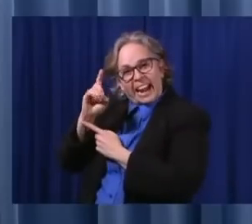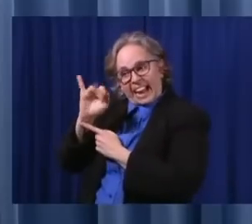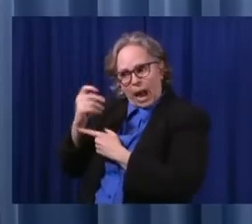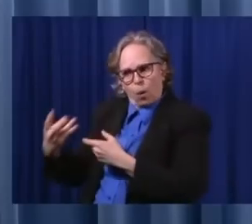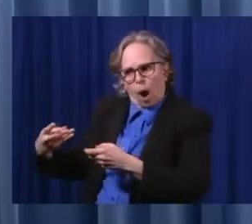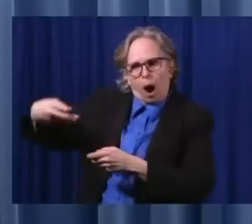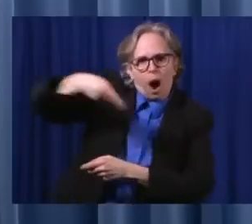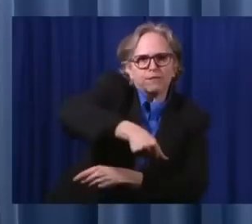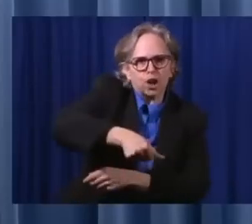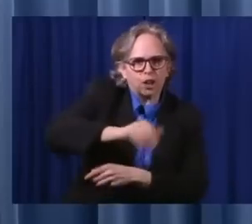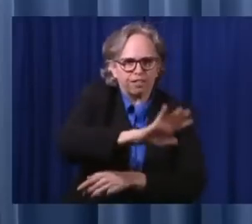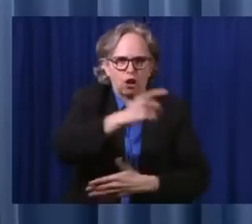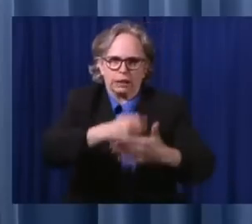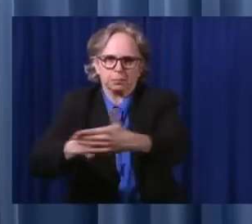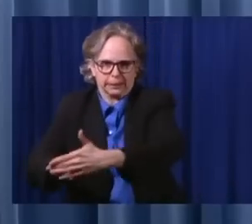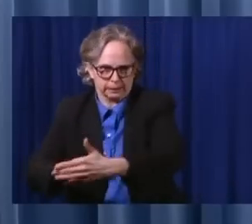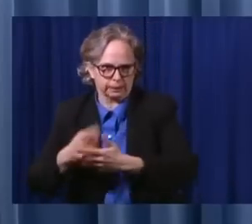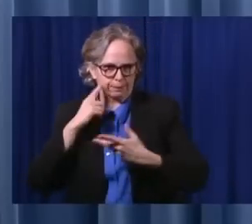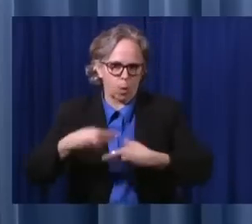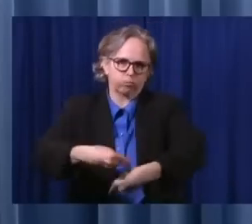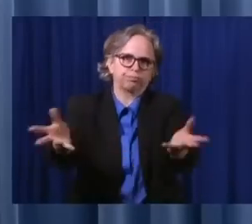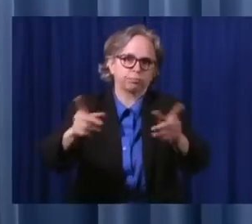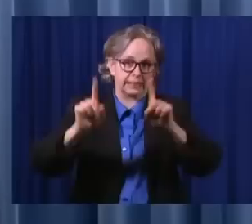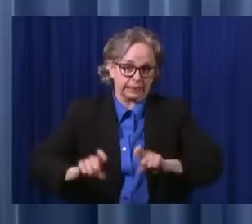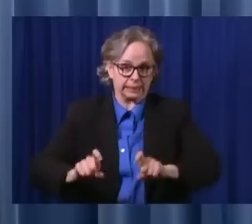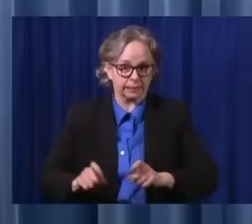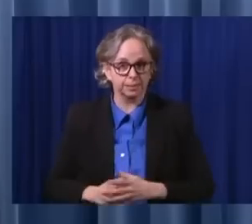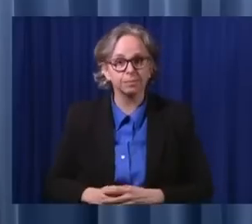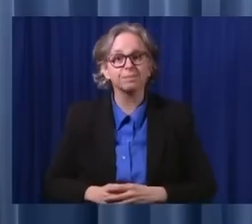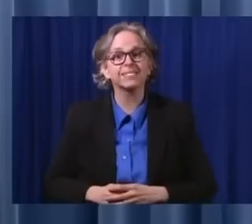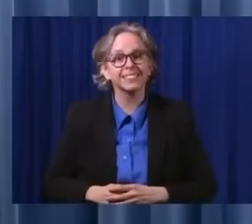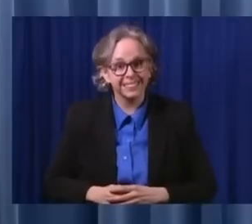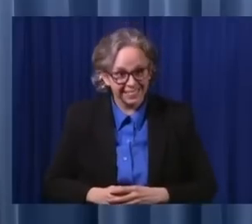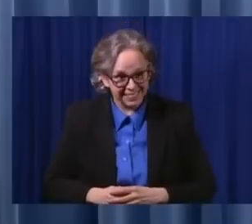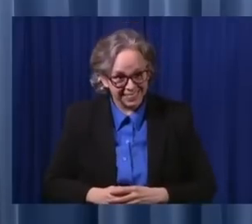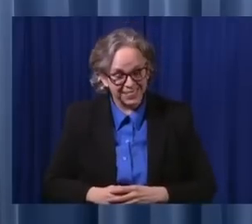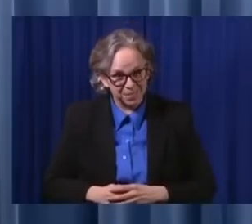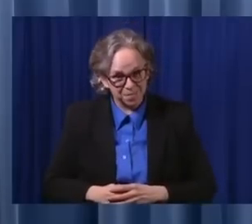me add, go into another area